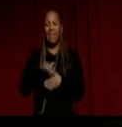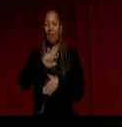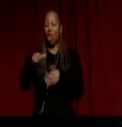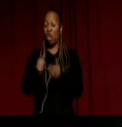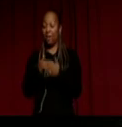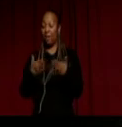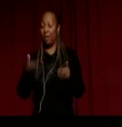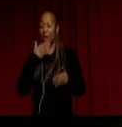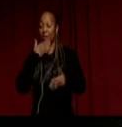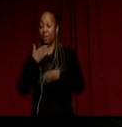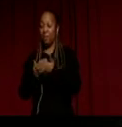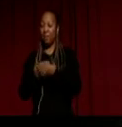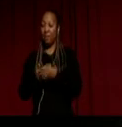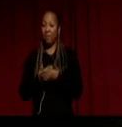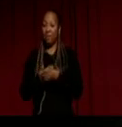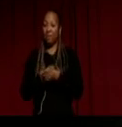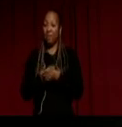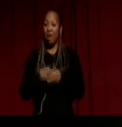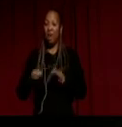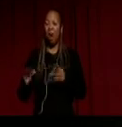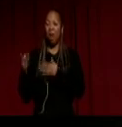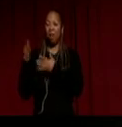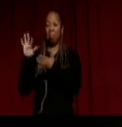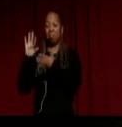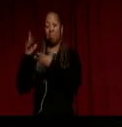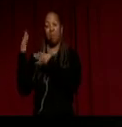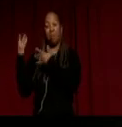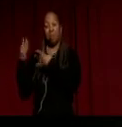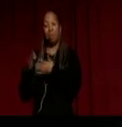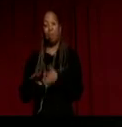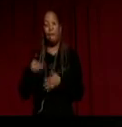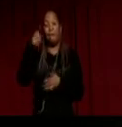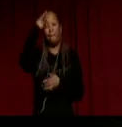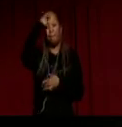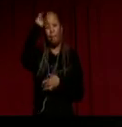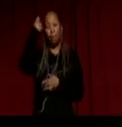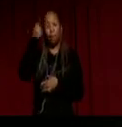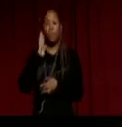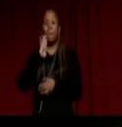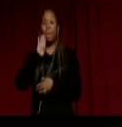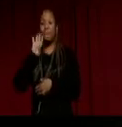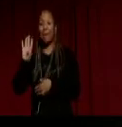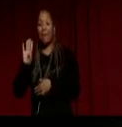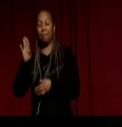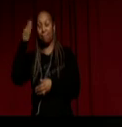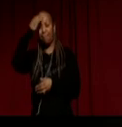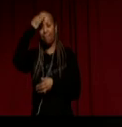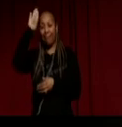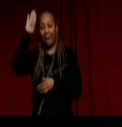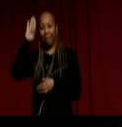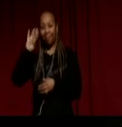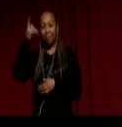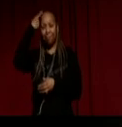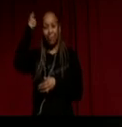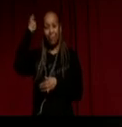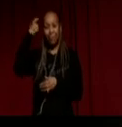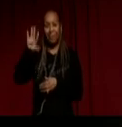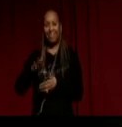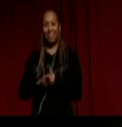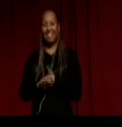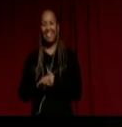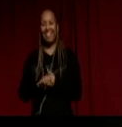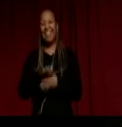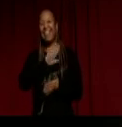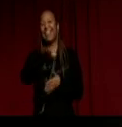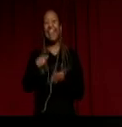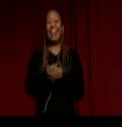antioxidants are in all our deeply colored fruits, blueberries, blackberries. So we need to do that. That's far better. And it doesn't,